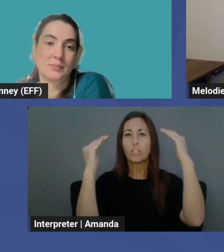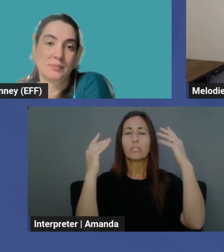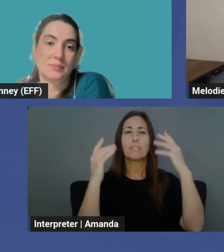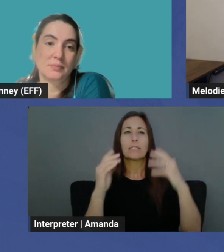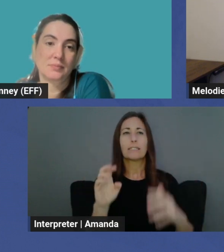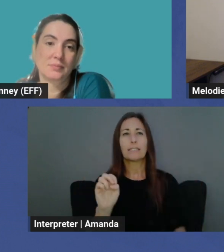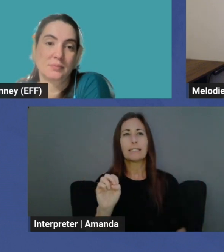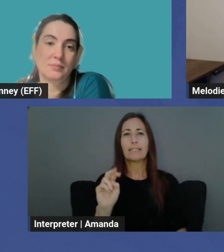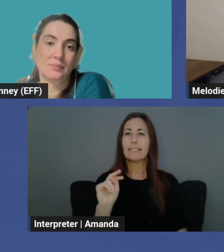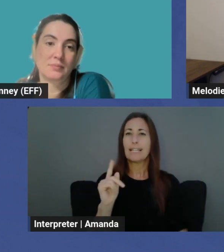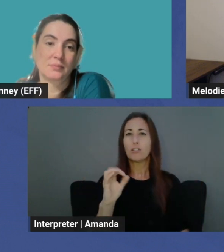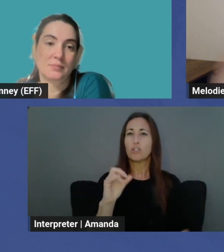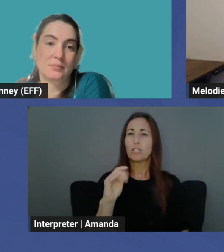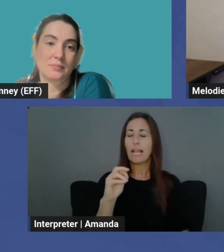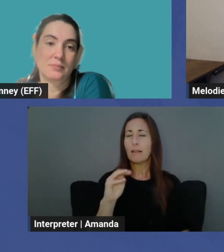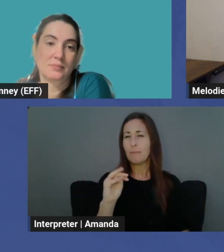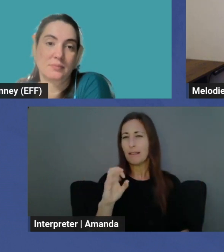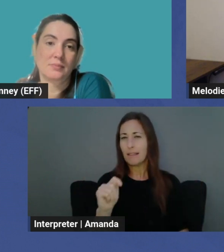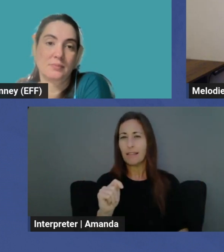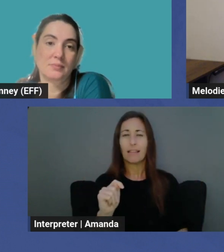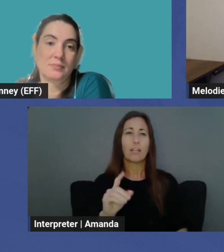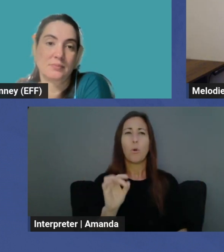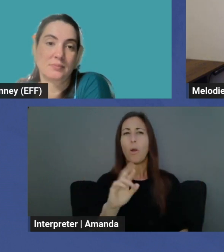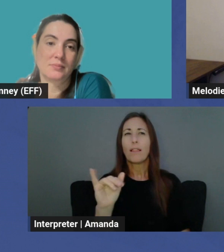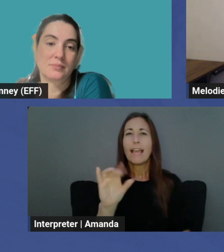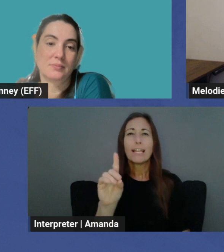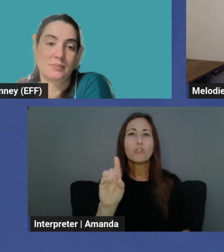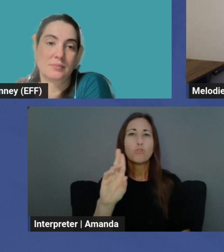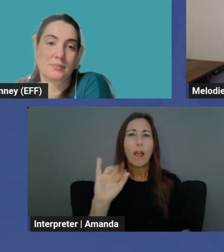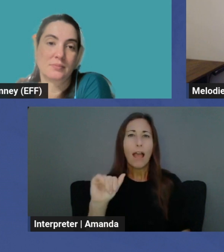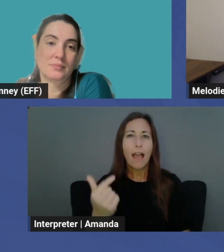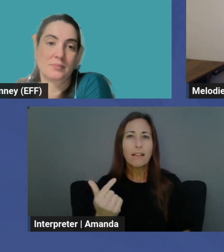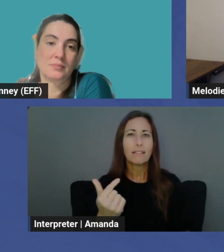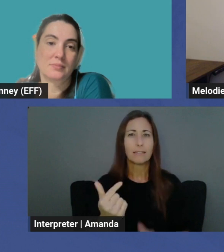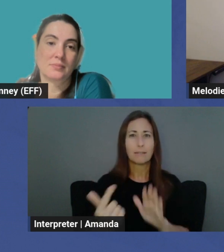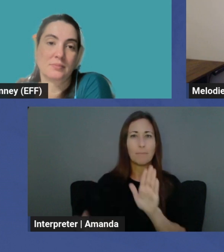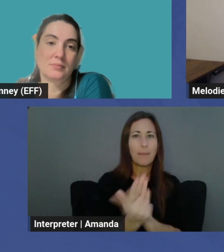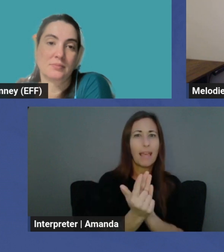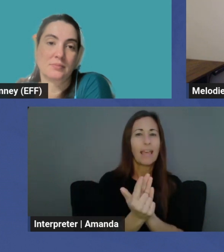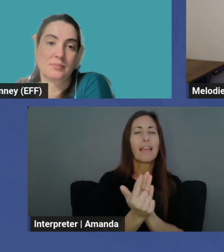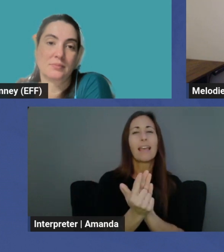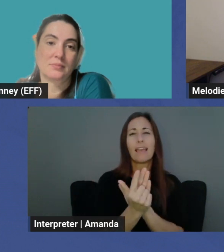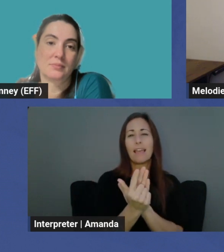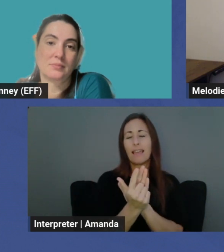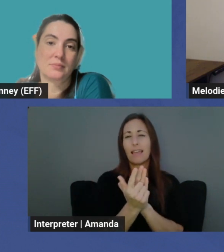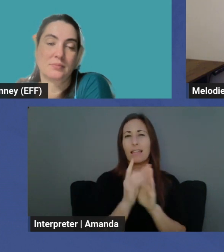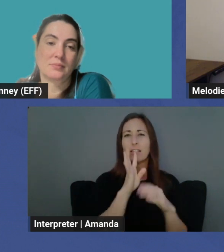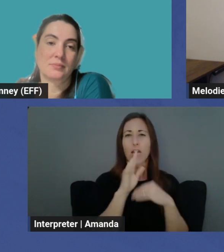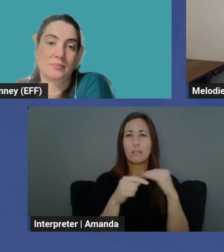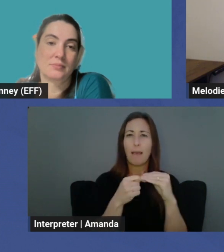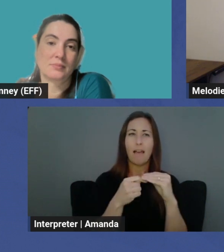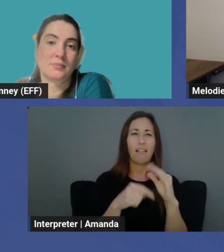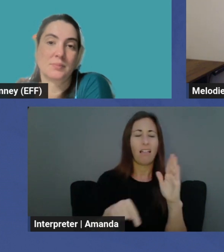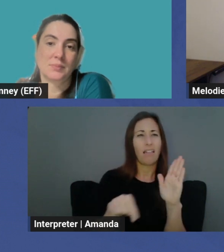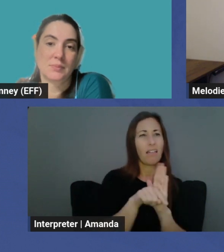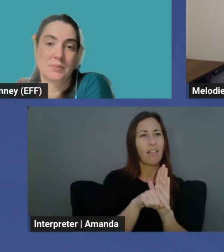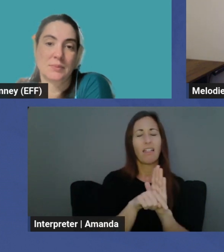even like things like drag, right, being banned and talked about as